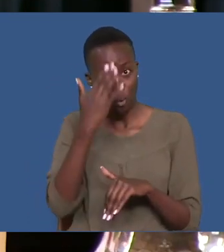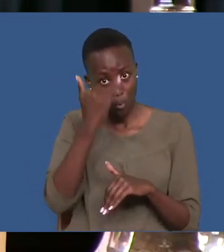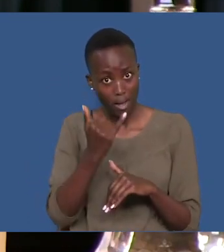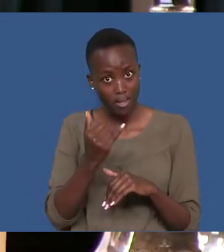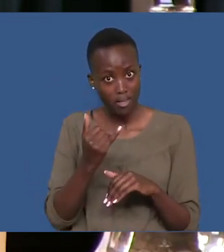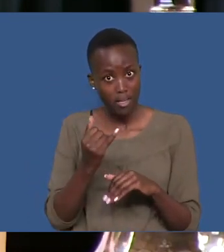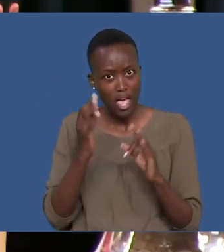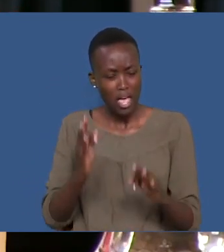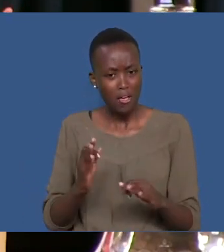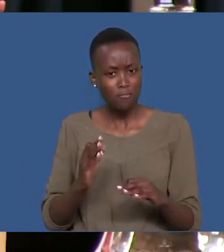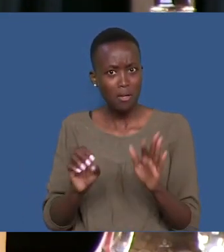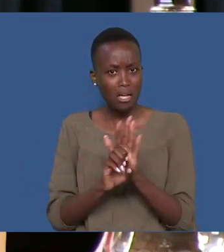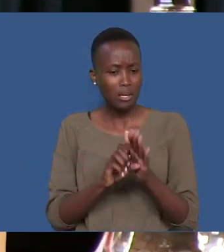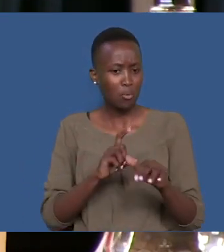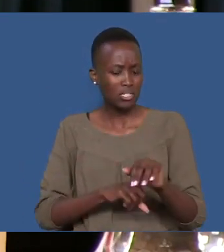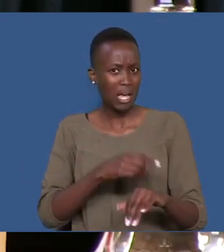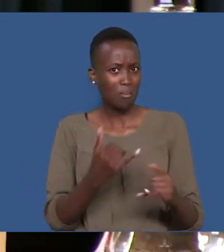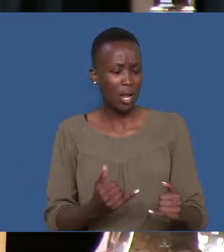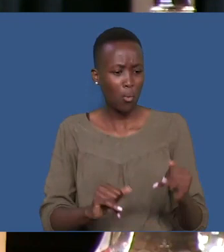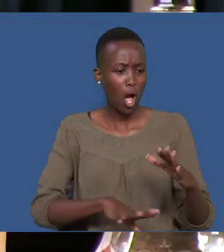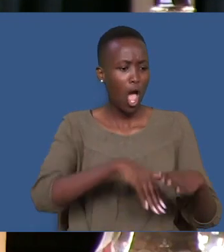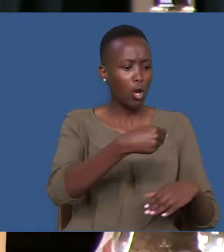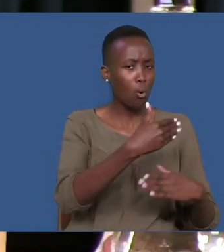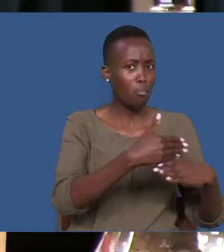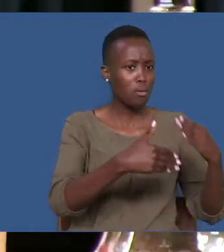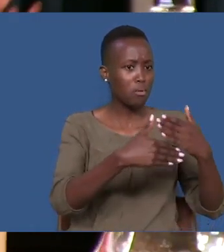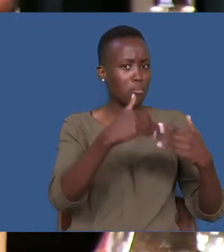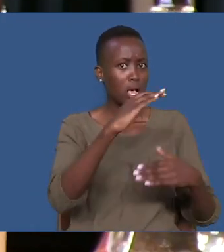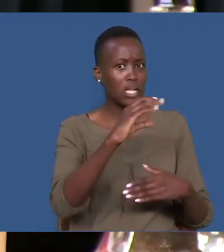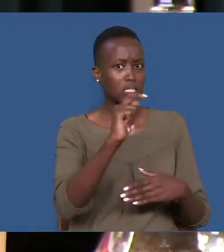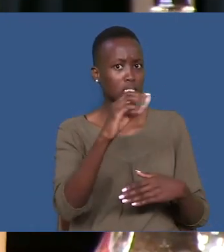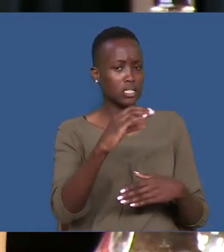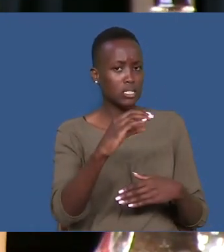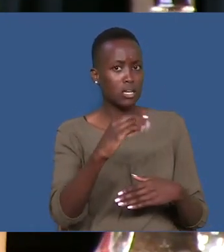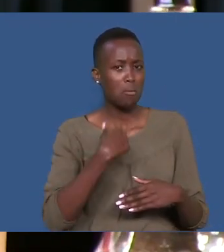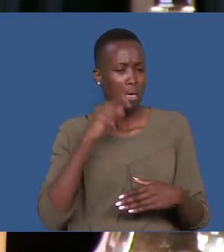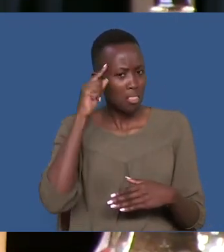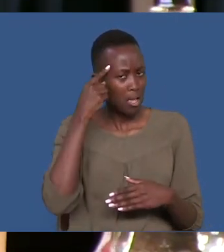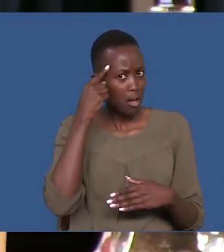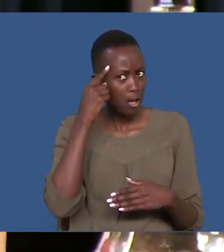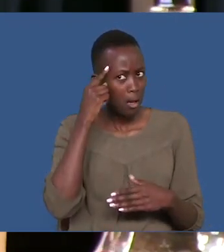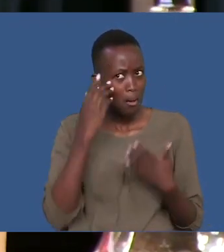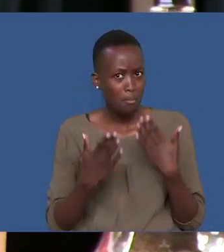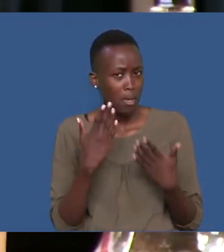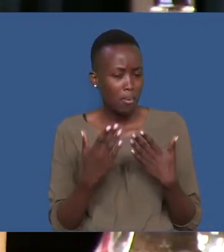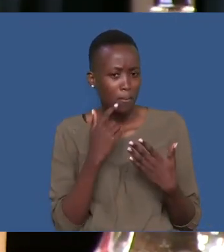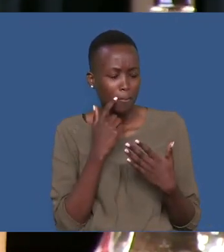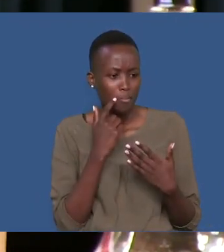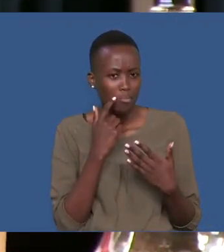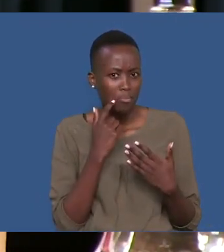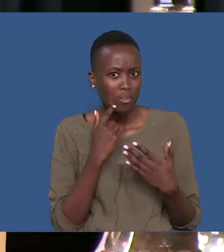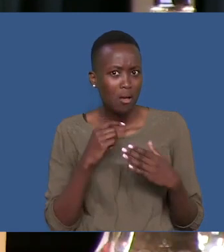and we were going out to build CTC, I believe the pastors went out with you. We are moving with